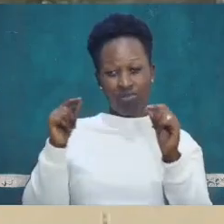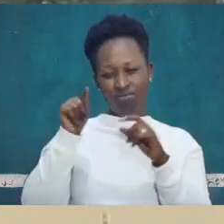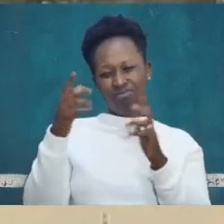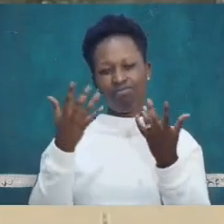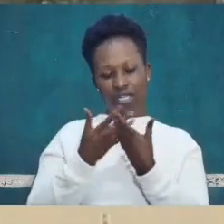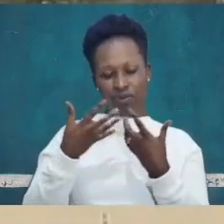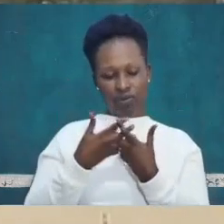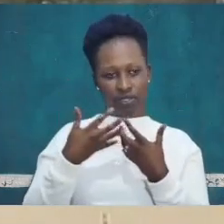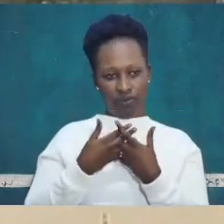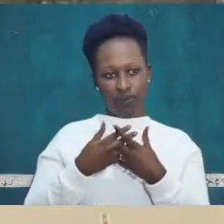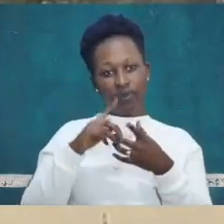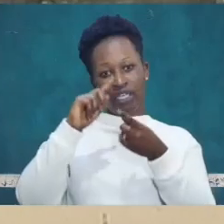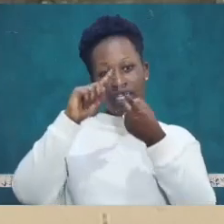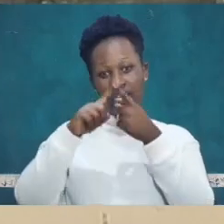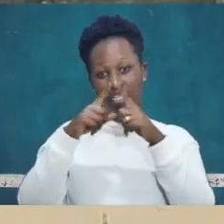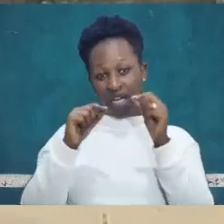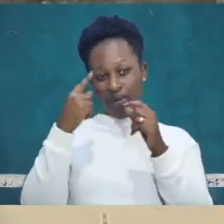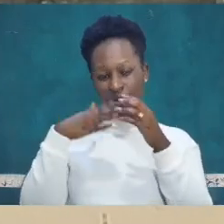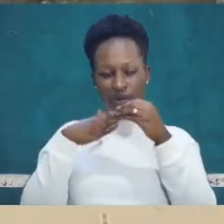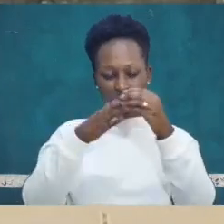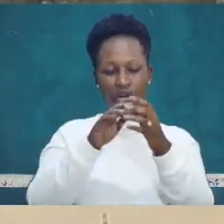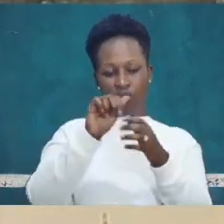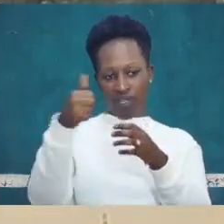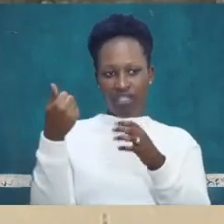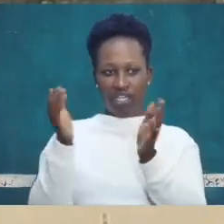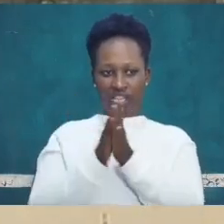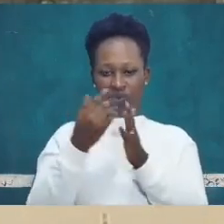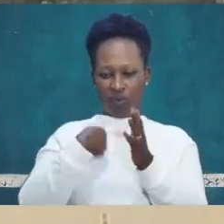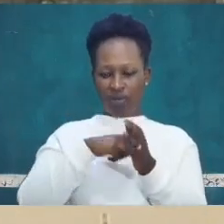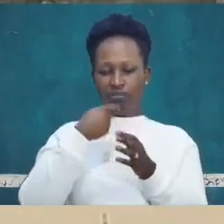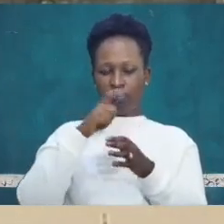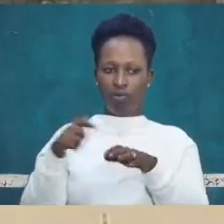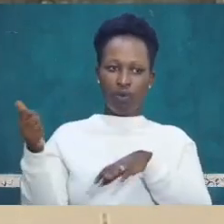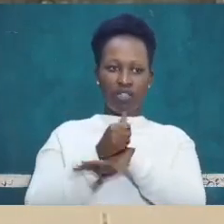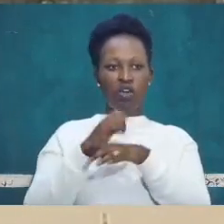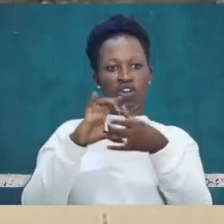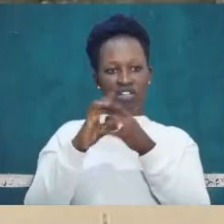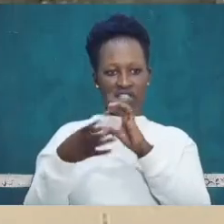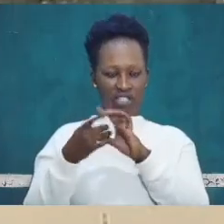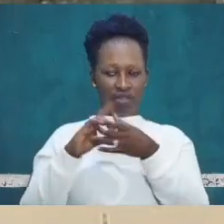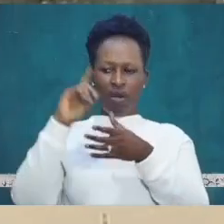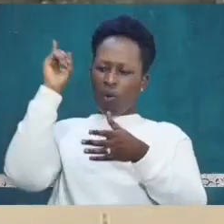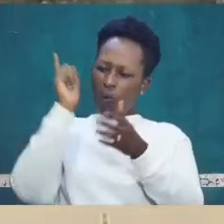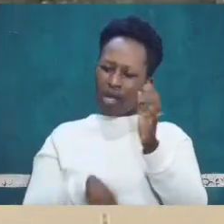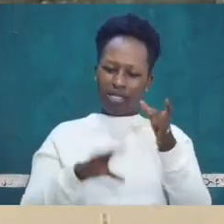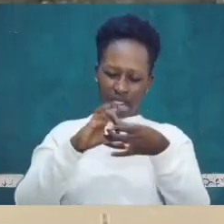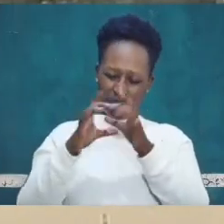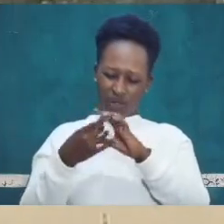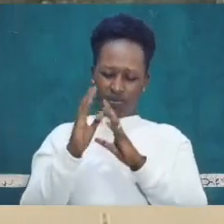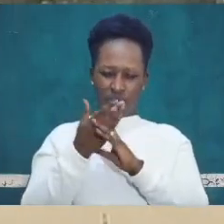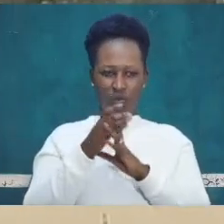interrelated. One leads to the other, and therefore we must establish the relationship. What is the relationship